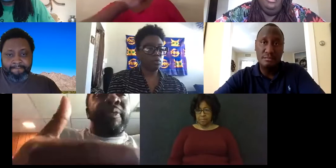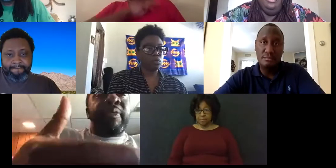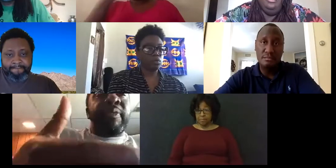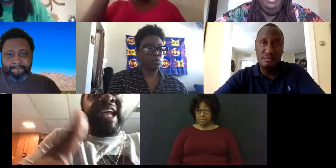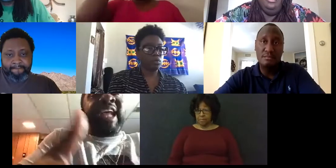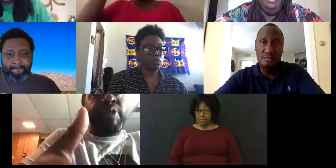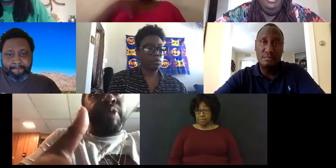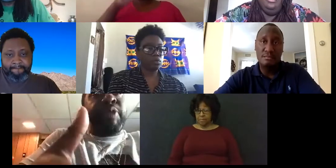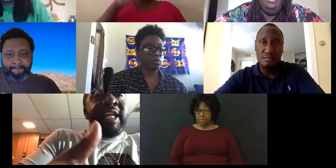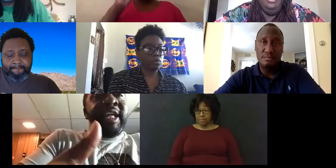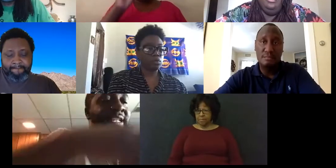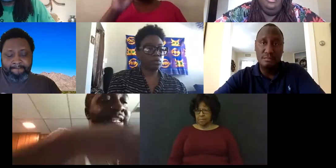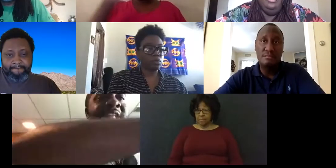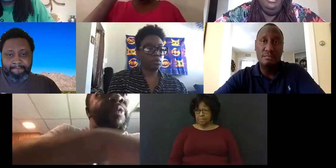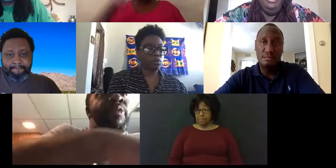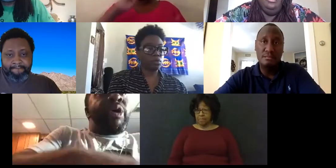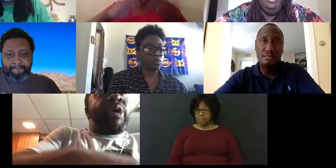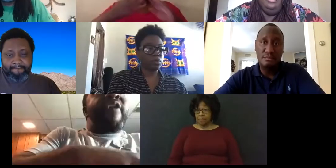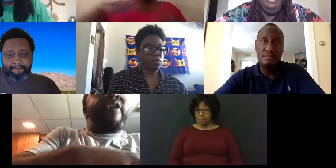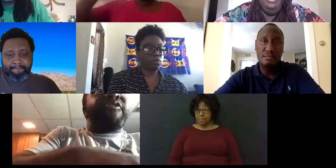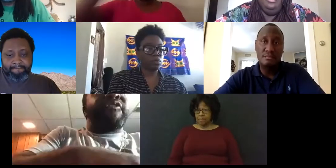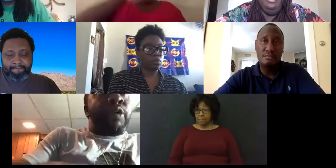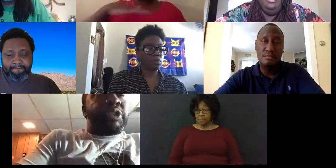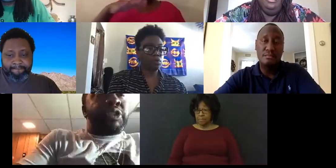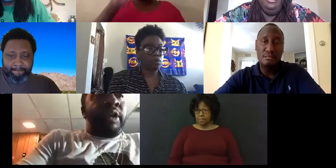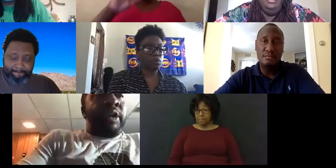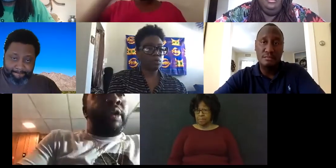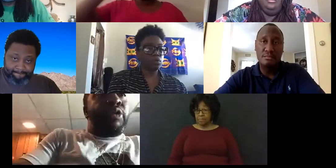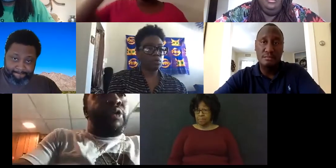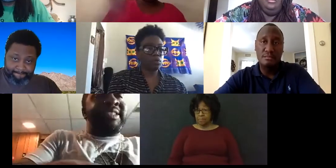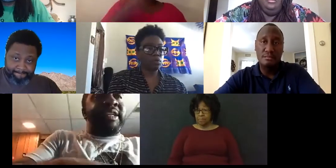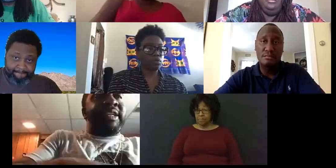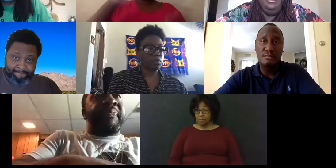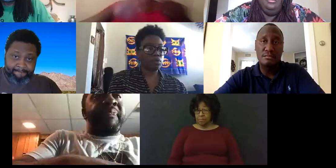how the deaf community, they were one of our first